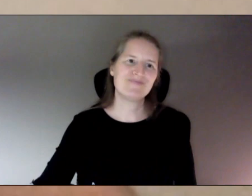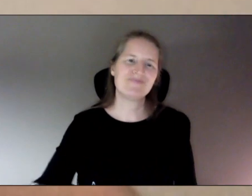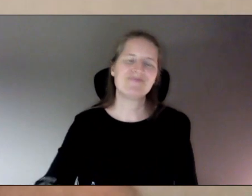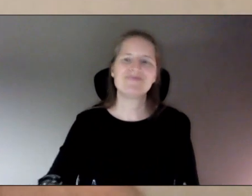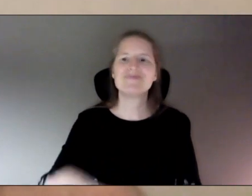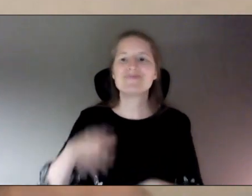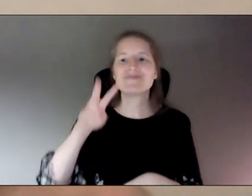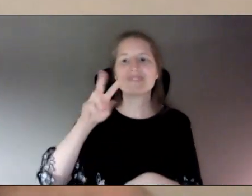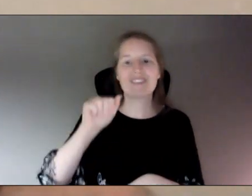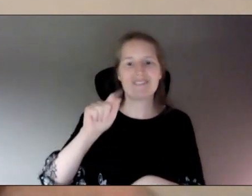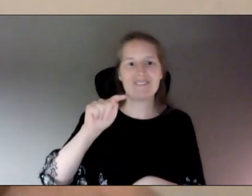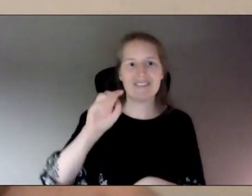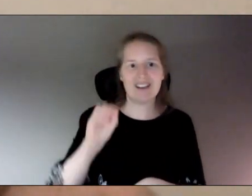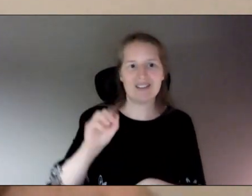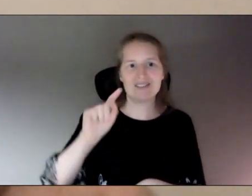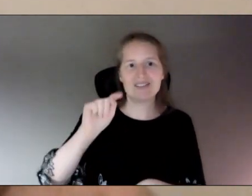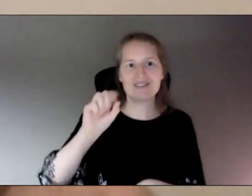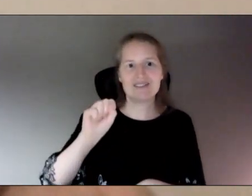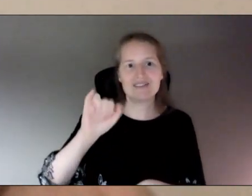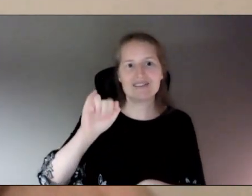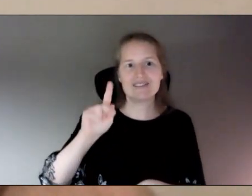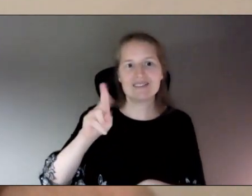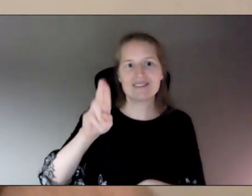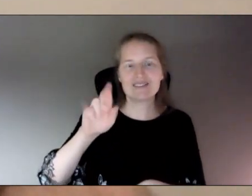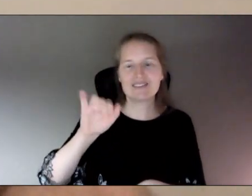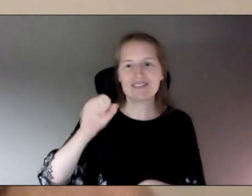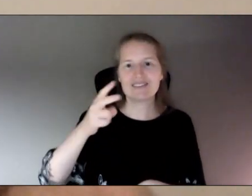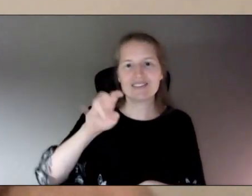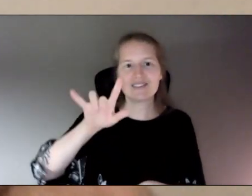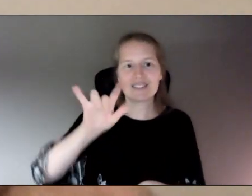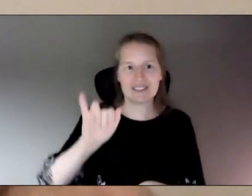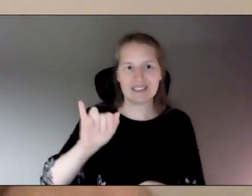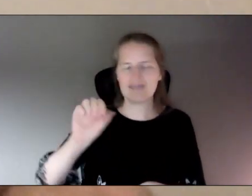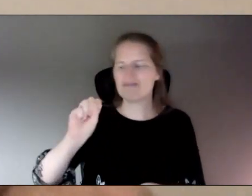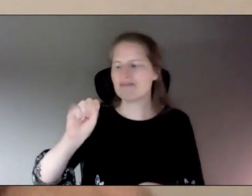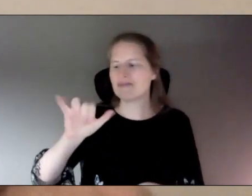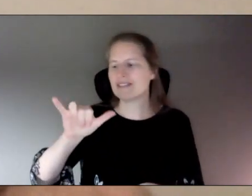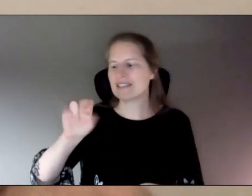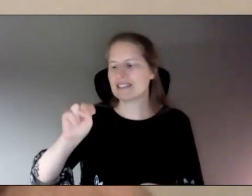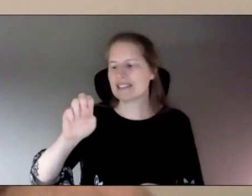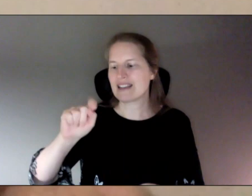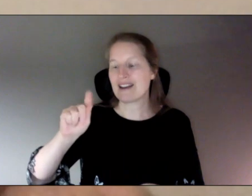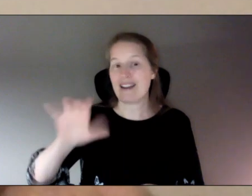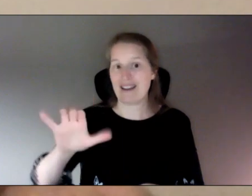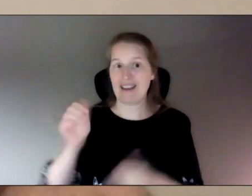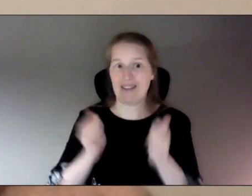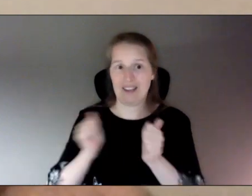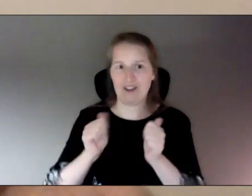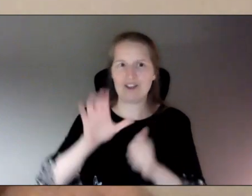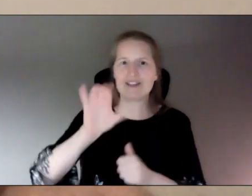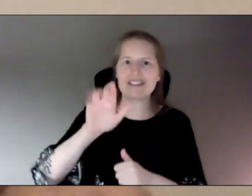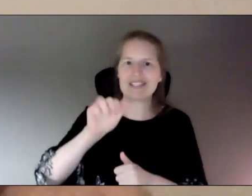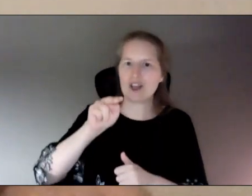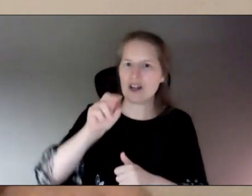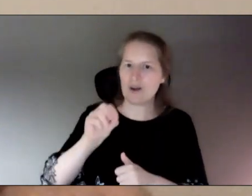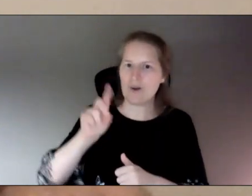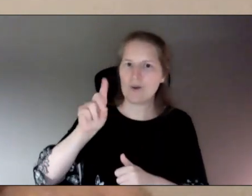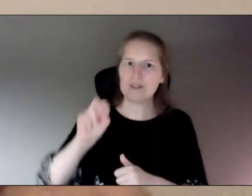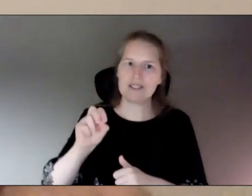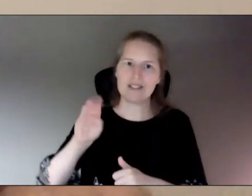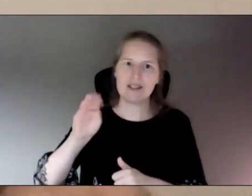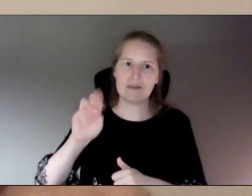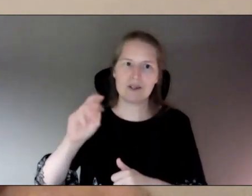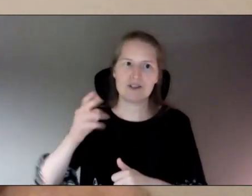Vato Sakurashvili is nominated for Cinetic Theater's Cyrano de Bergerac. His father, Cinetic's